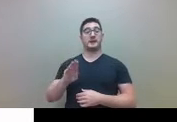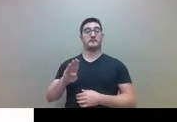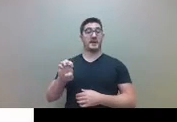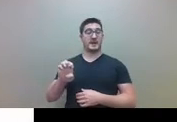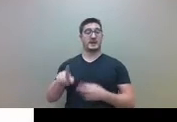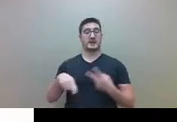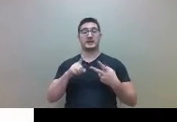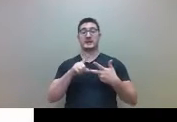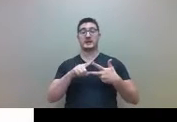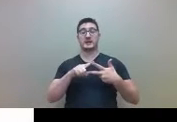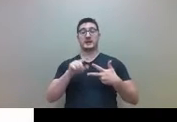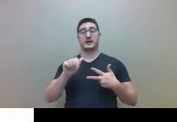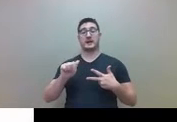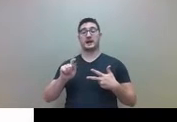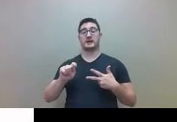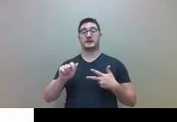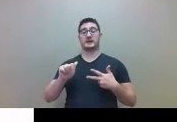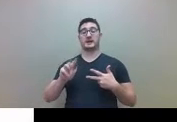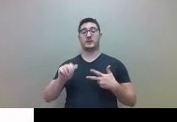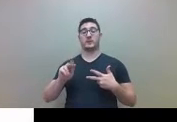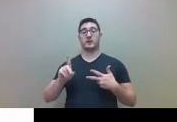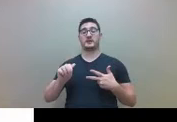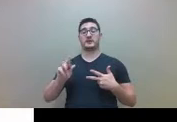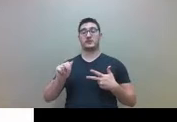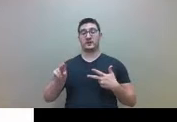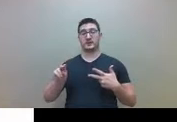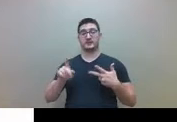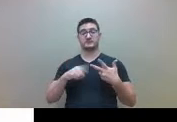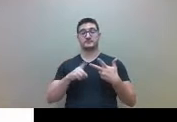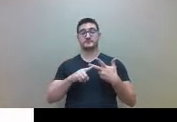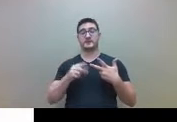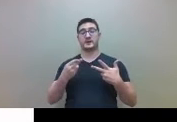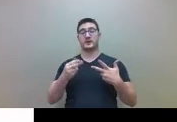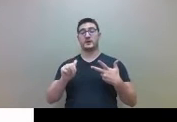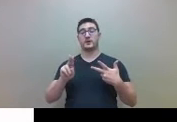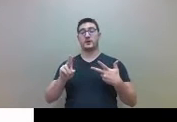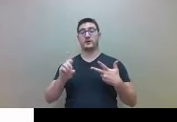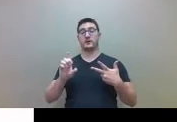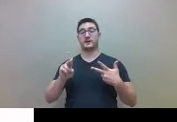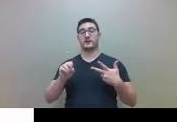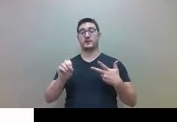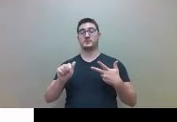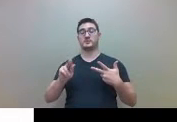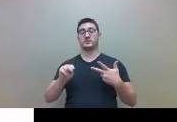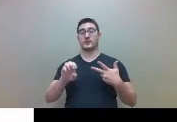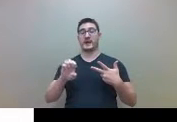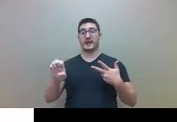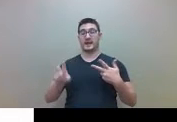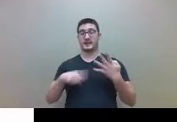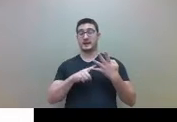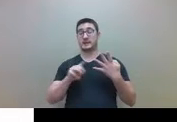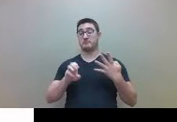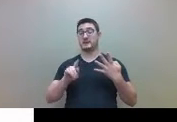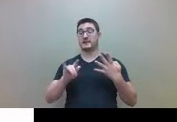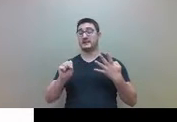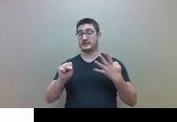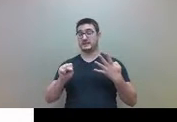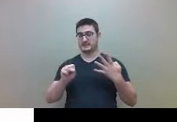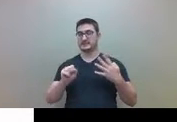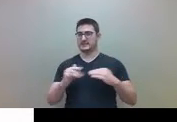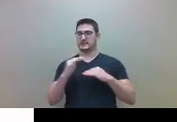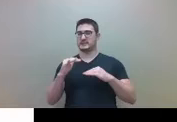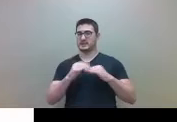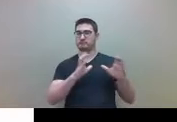the Haudenosaunee and the Métis, the lands surrounding the Great Lakes are steeped with Indigenous